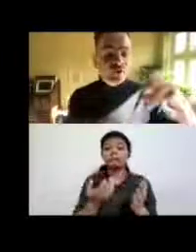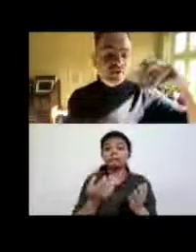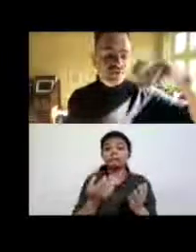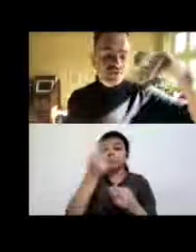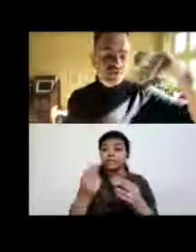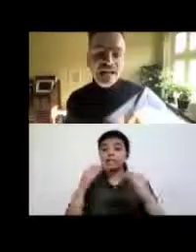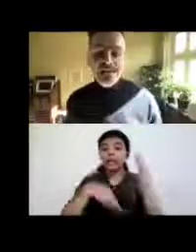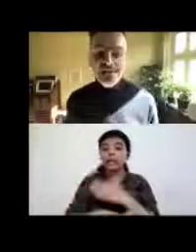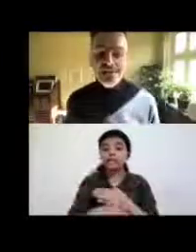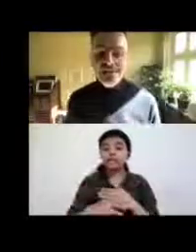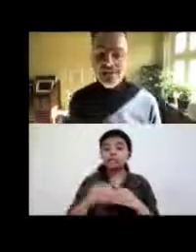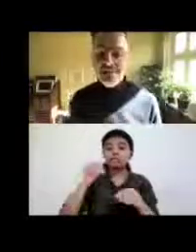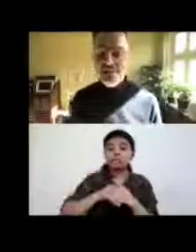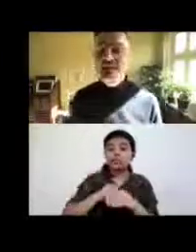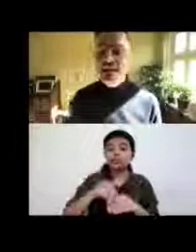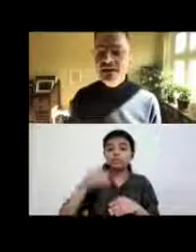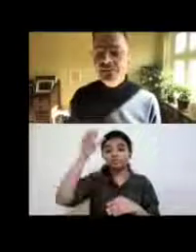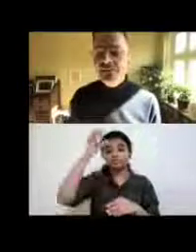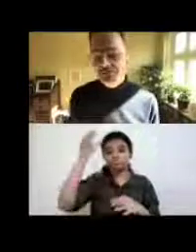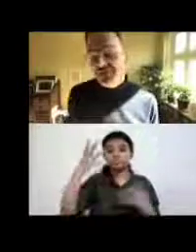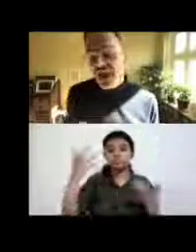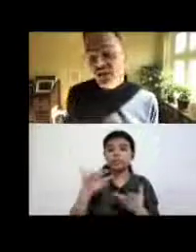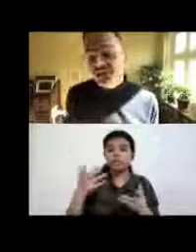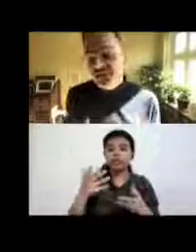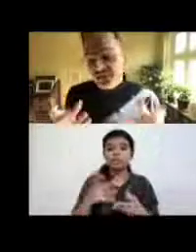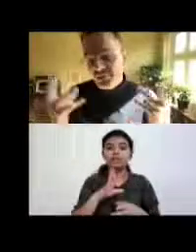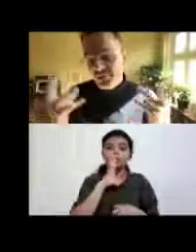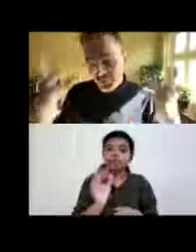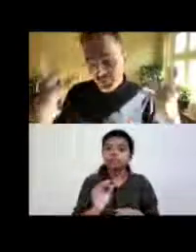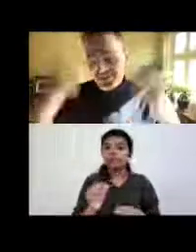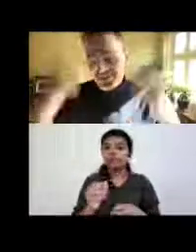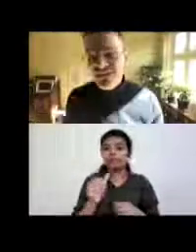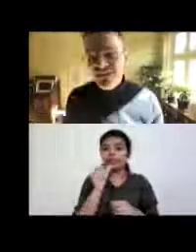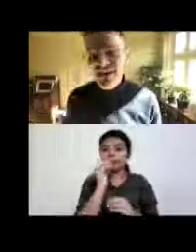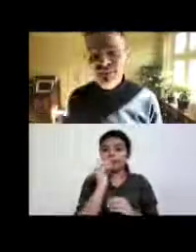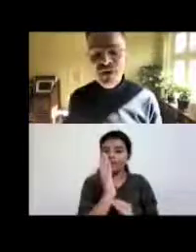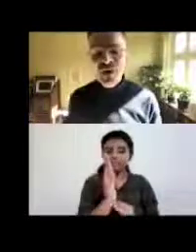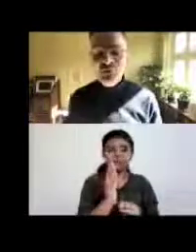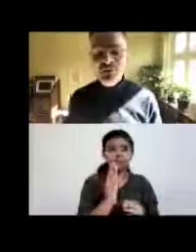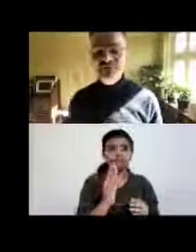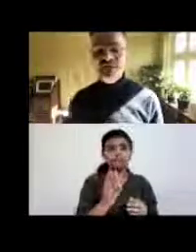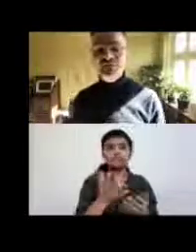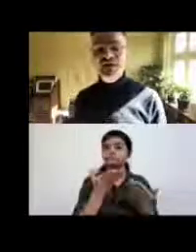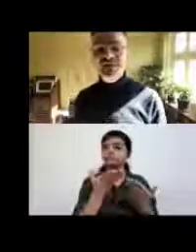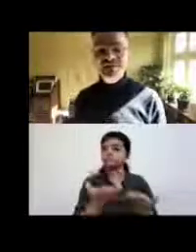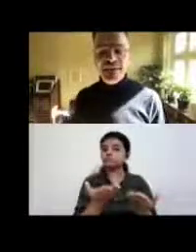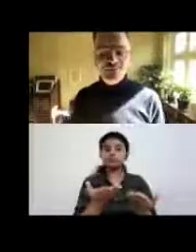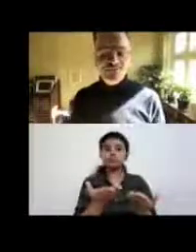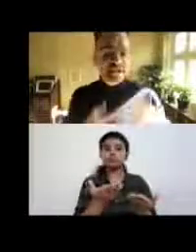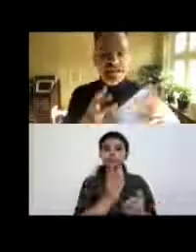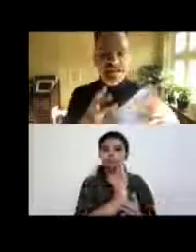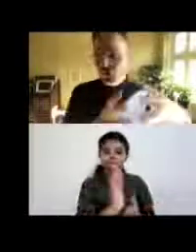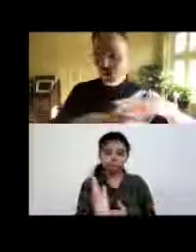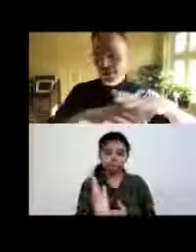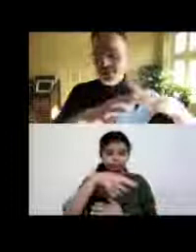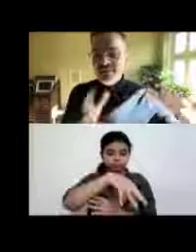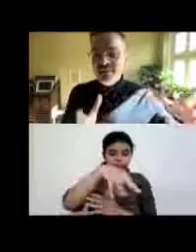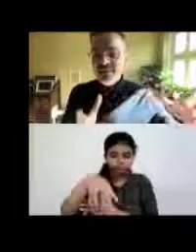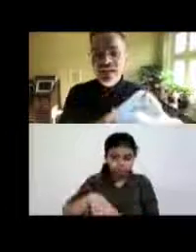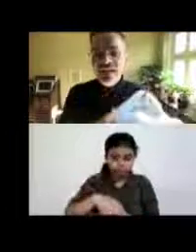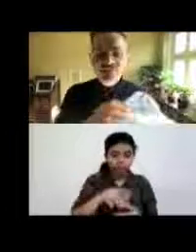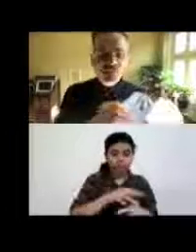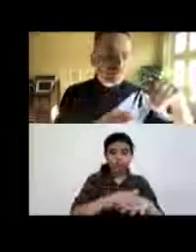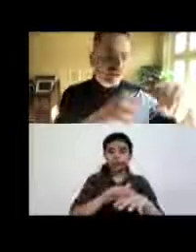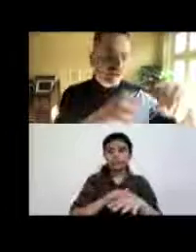the original glasses that the artist, who is still alive, was giving to us. And like, you know, it is a